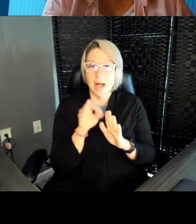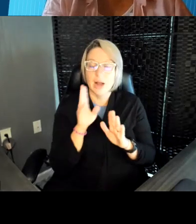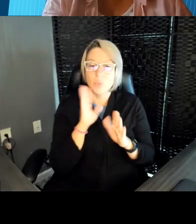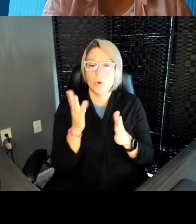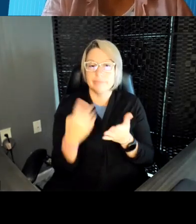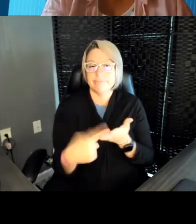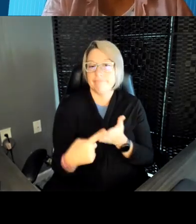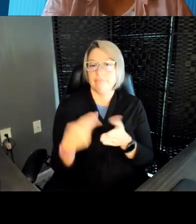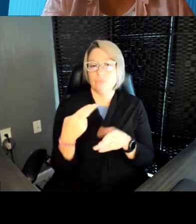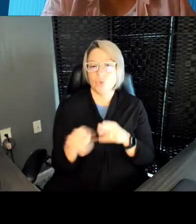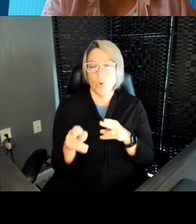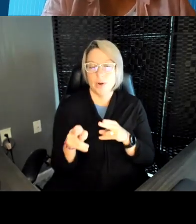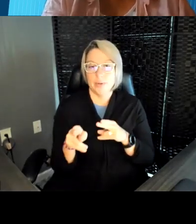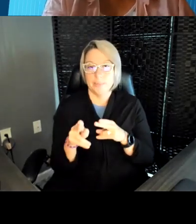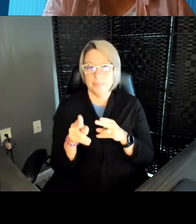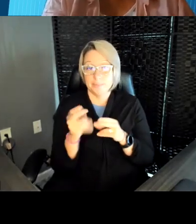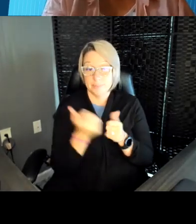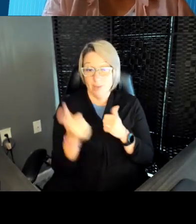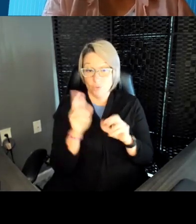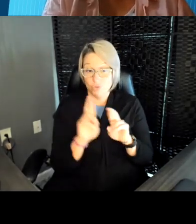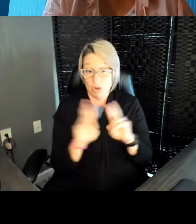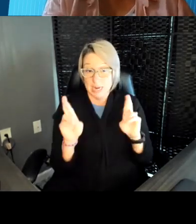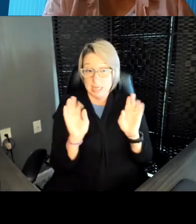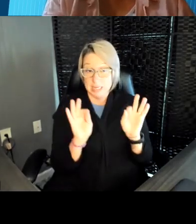it. So is everybody ready to go?